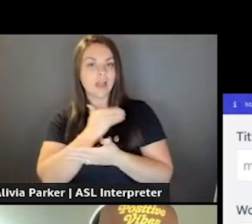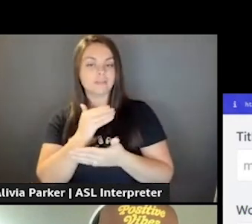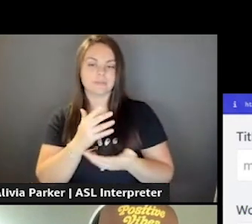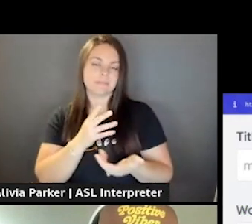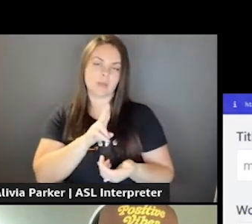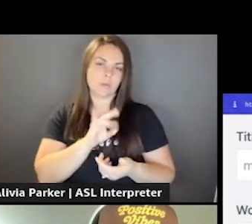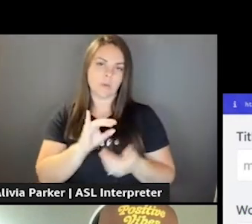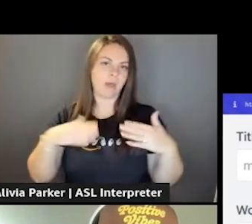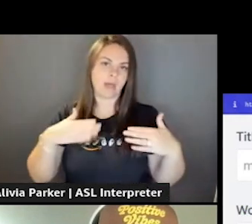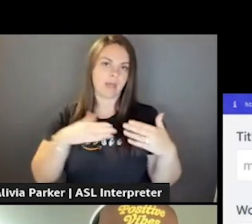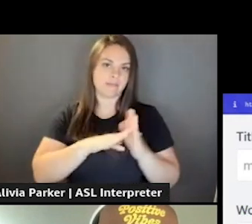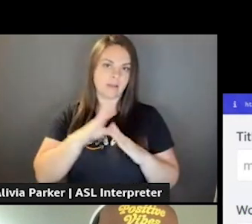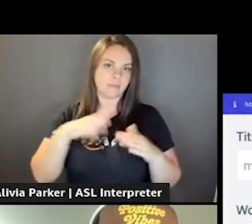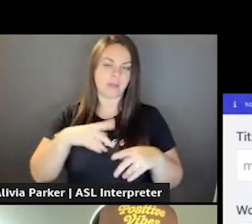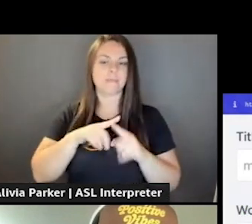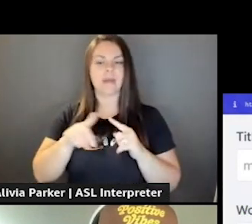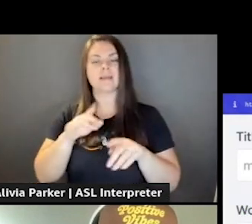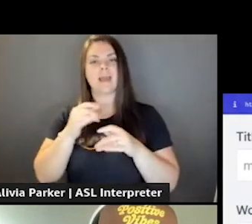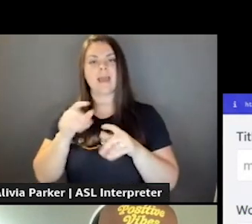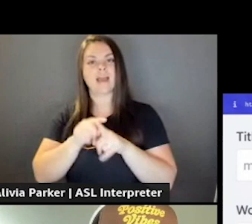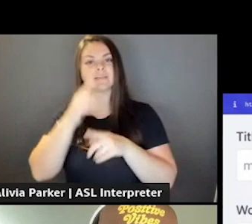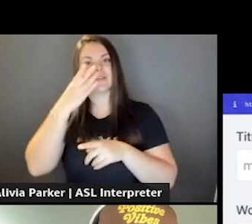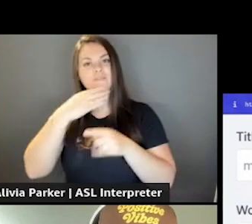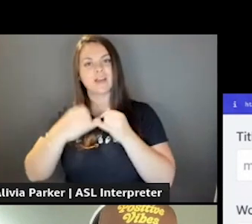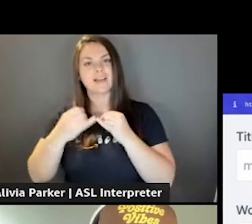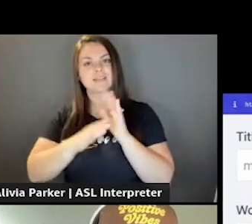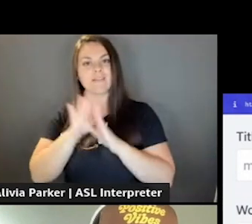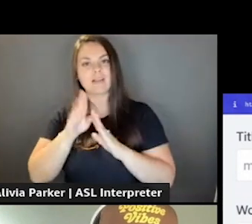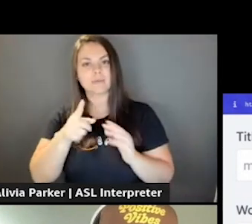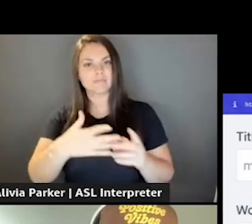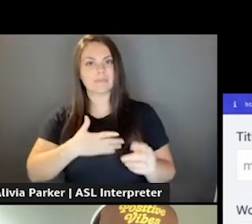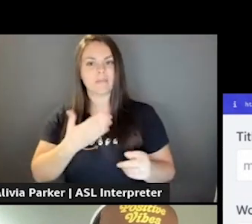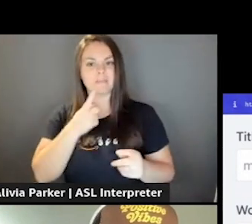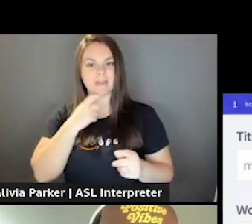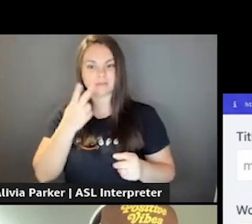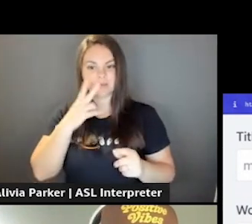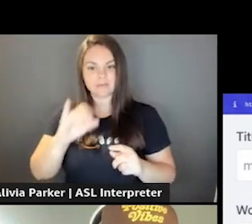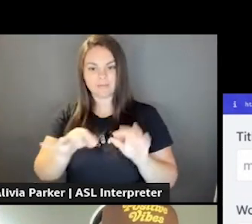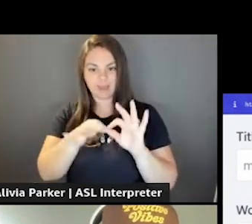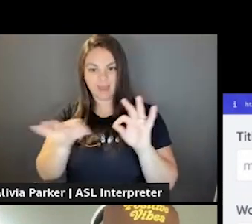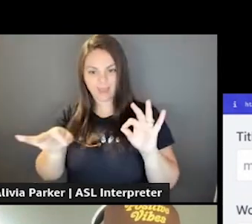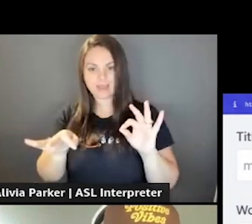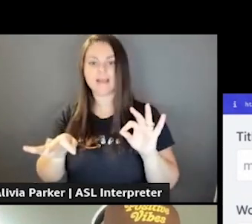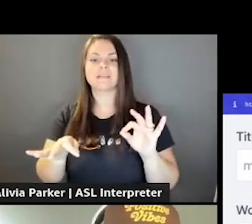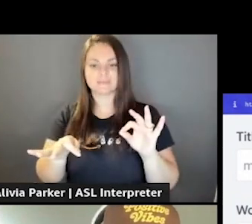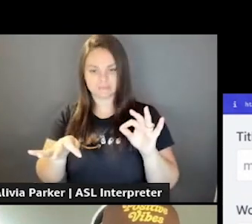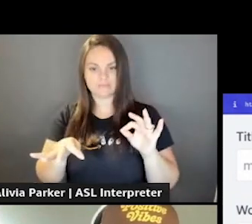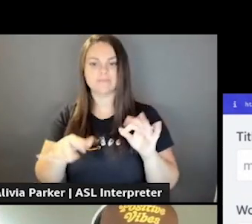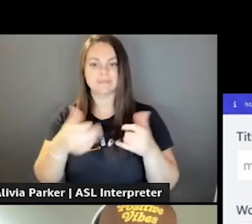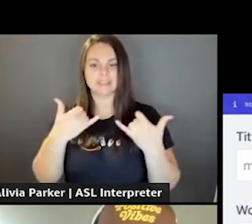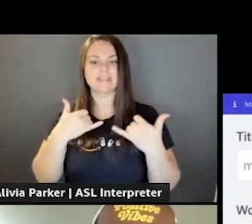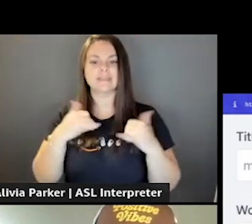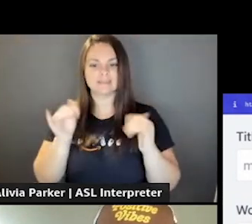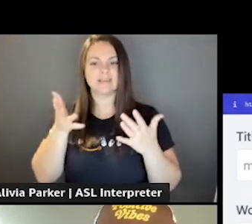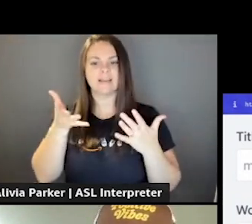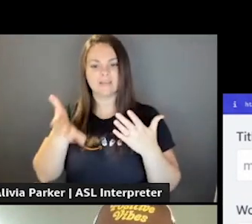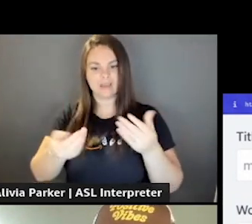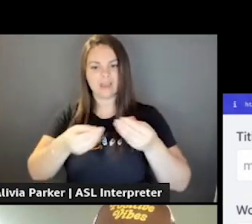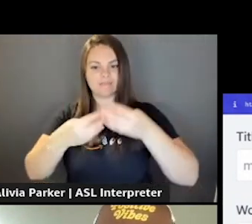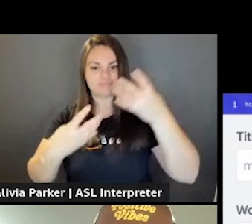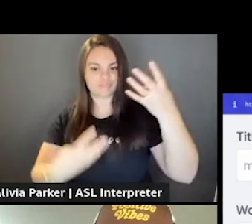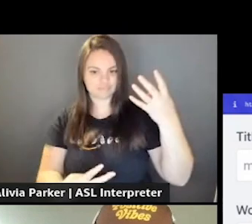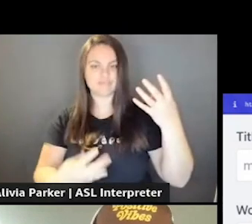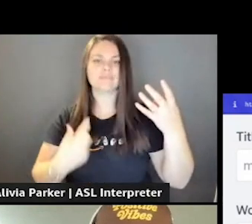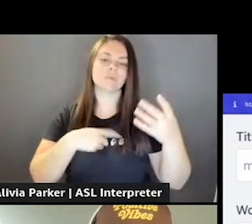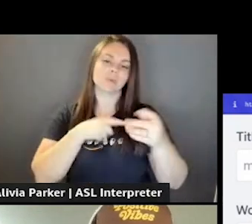you're happy because now when you look at this item here, this array isn't empty. Still there. We have items. We're persisted,